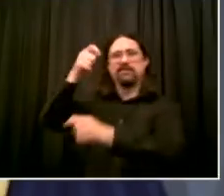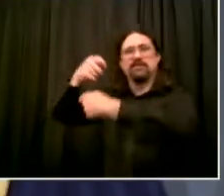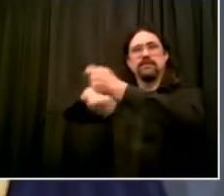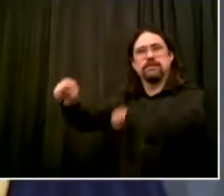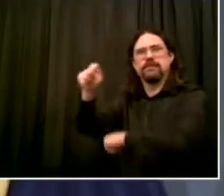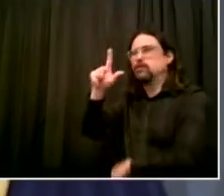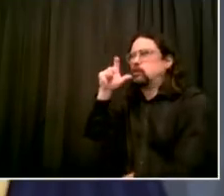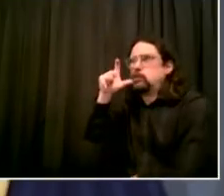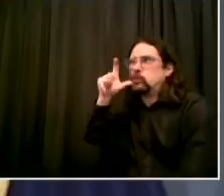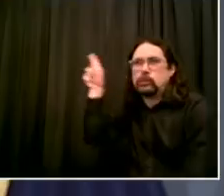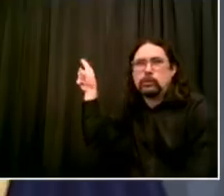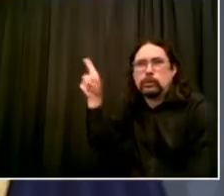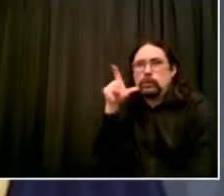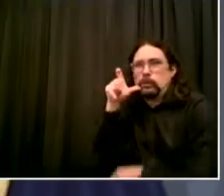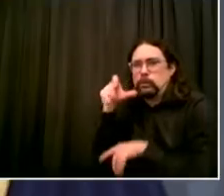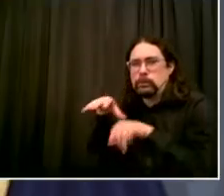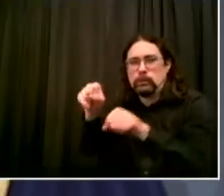Good.